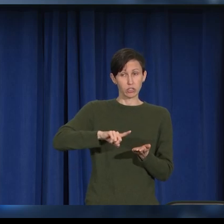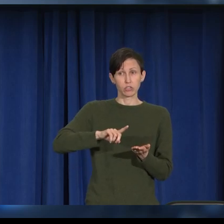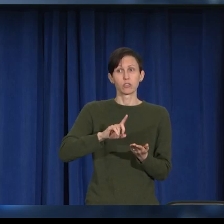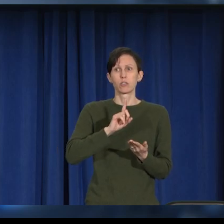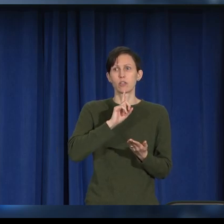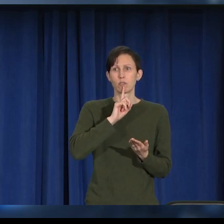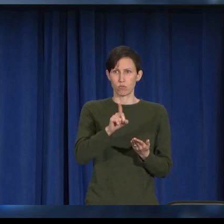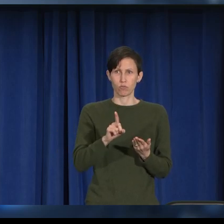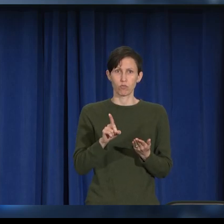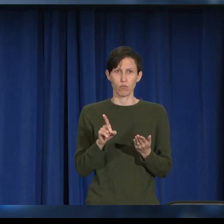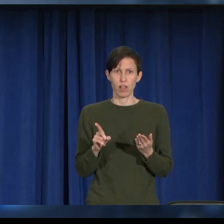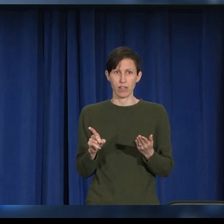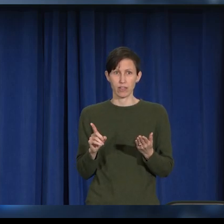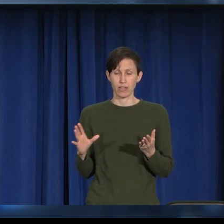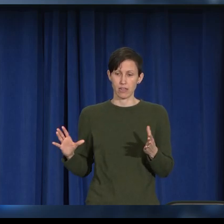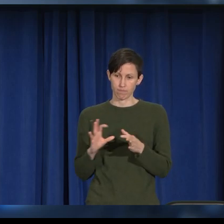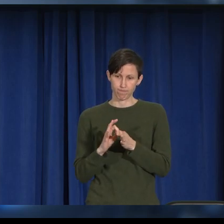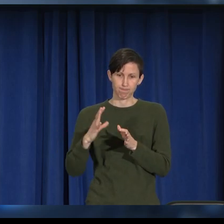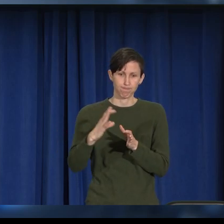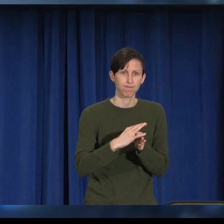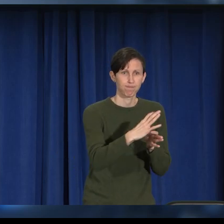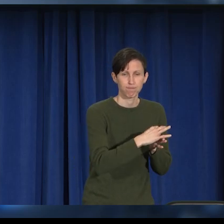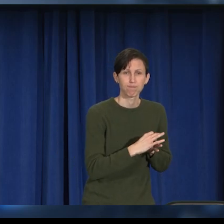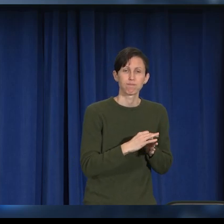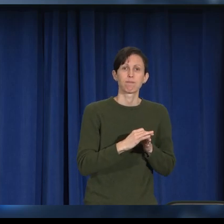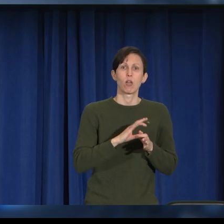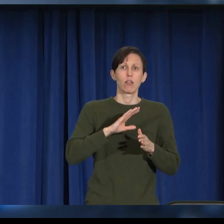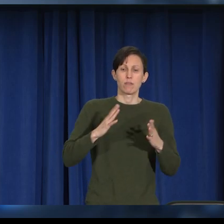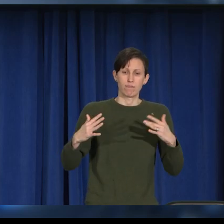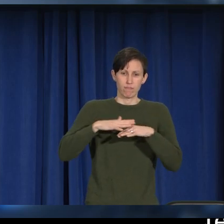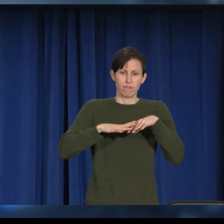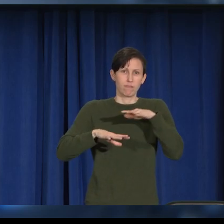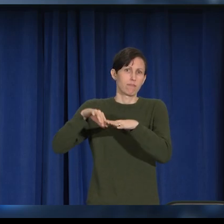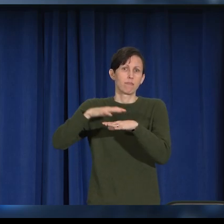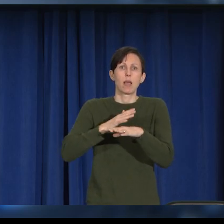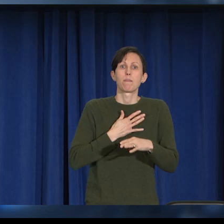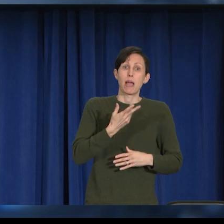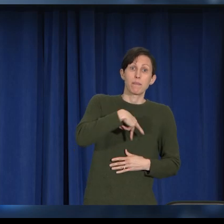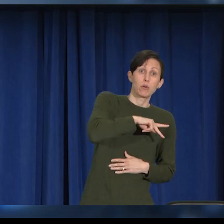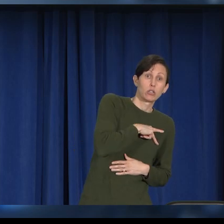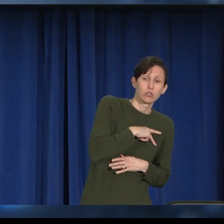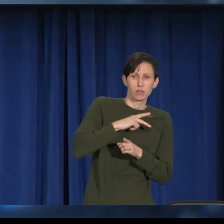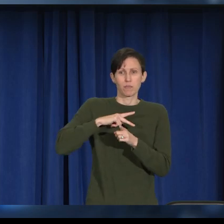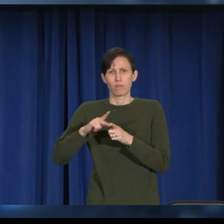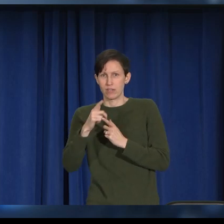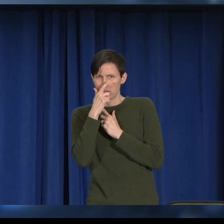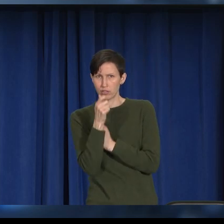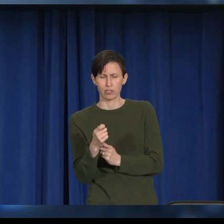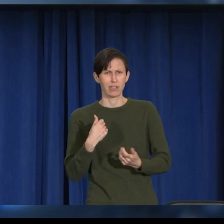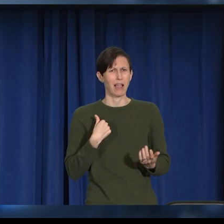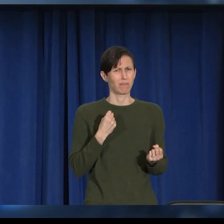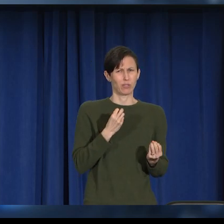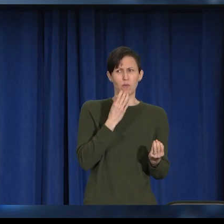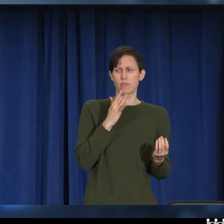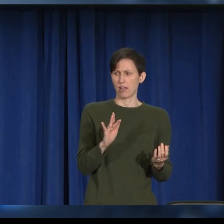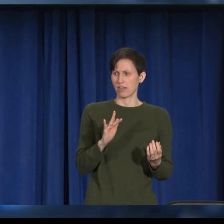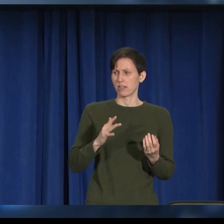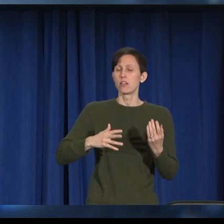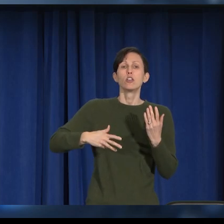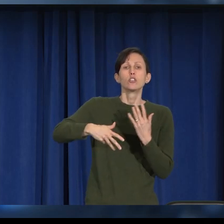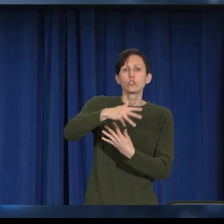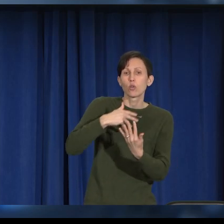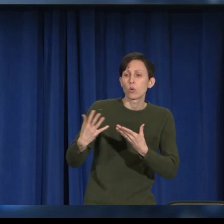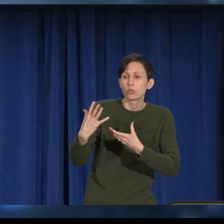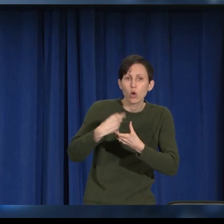really brought together my professional and personal interests, and I've been so privileged to be able to do this work. Social inclusion is